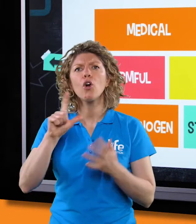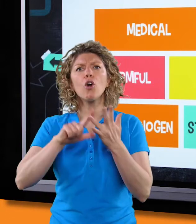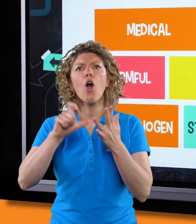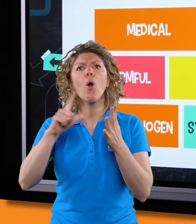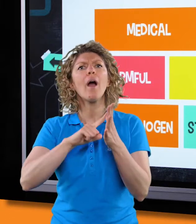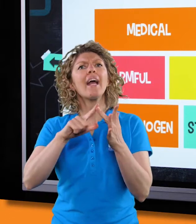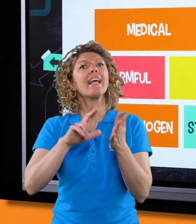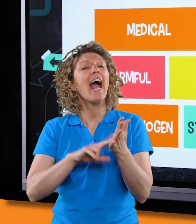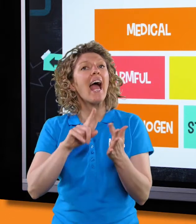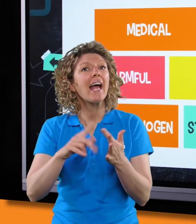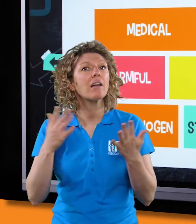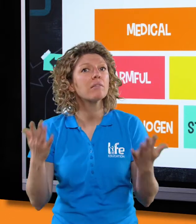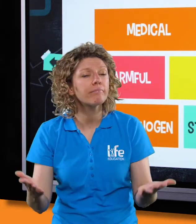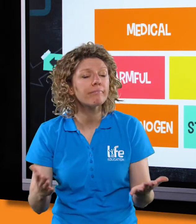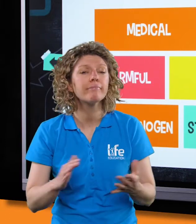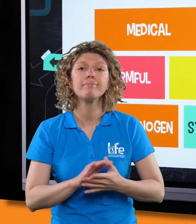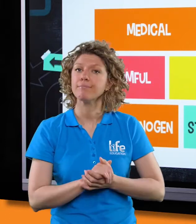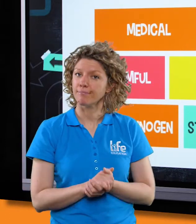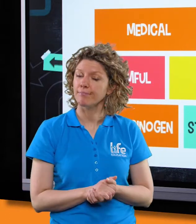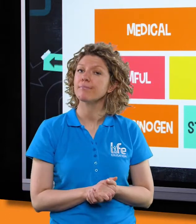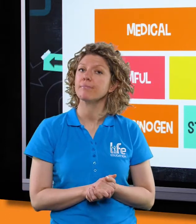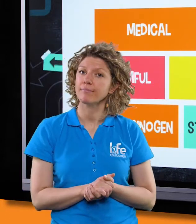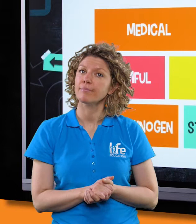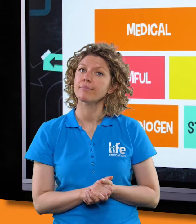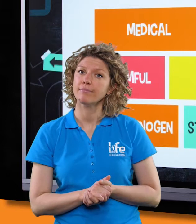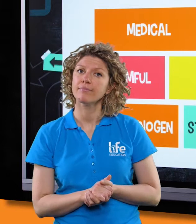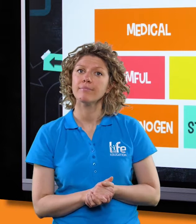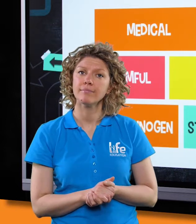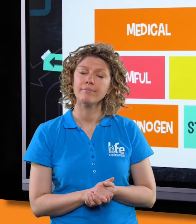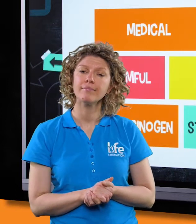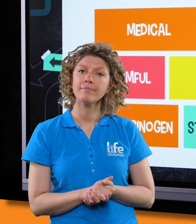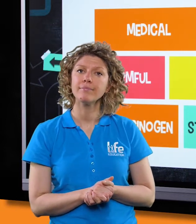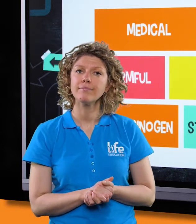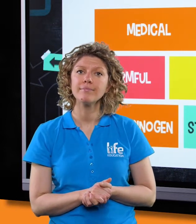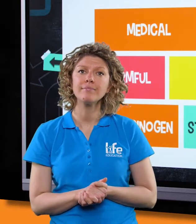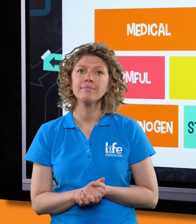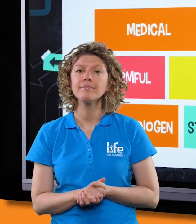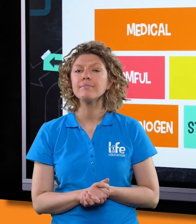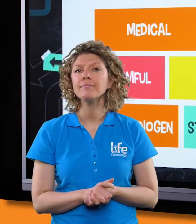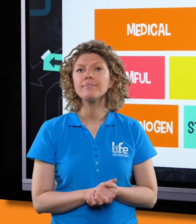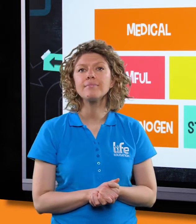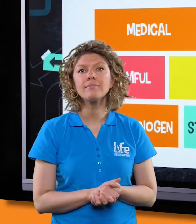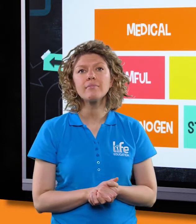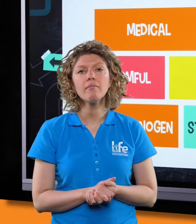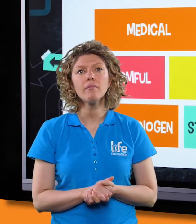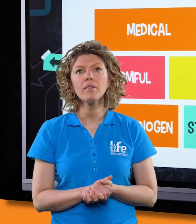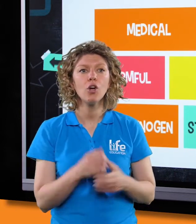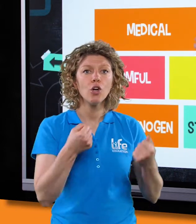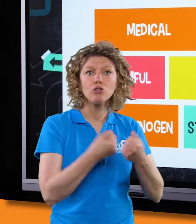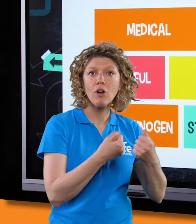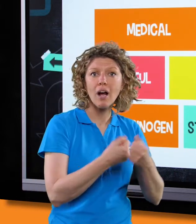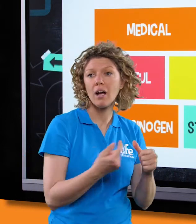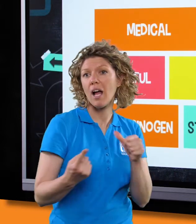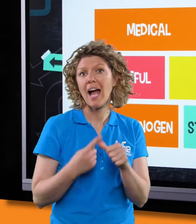or crystal methamphetamine, which you might have heard of as ice. All drugs can be harmful,